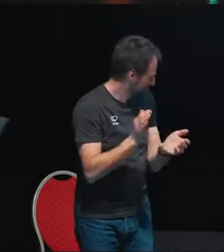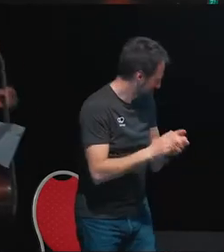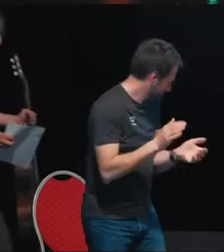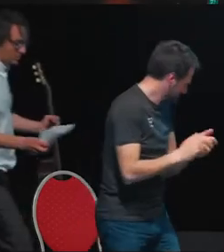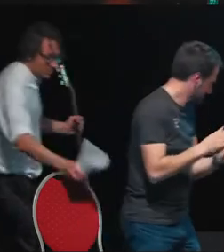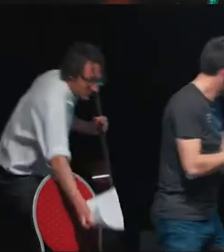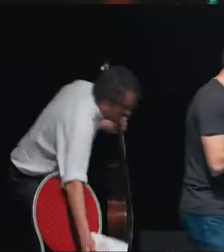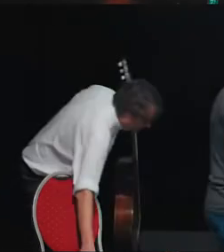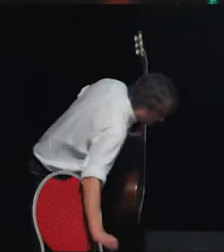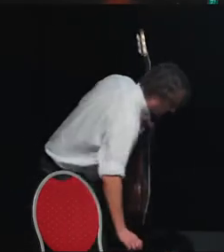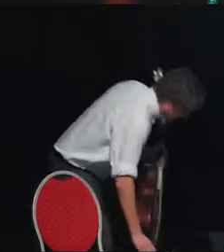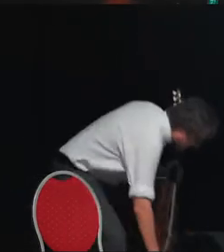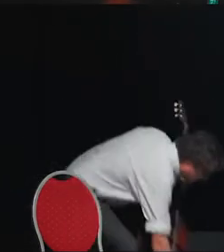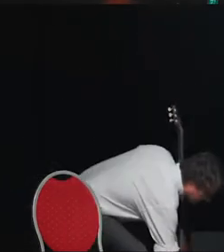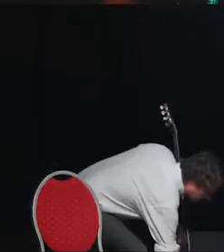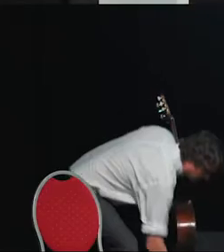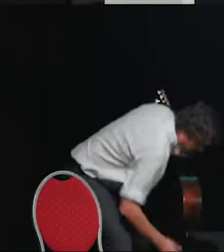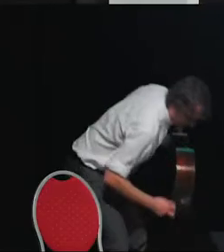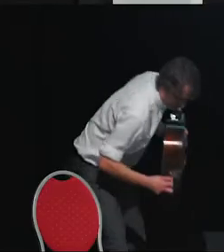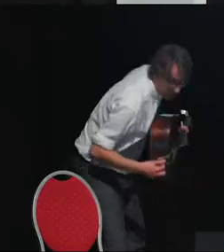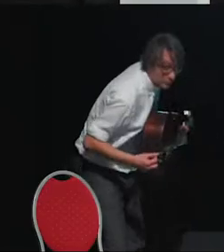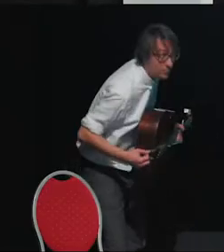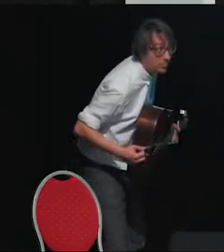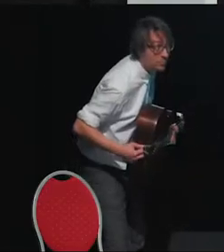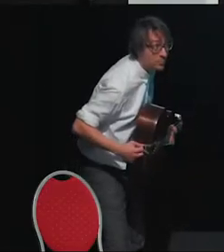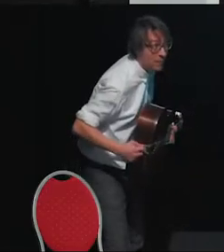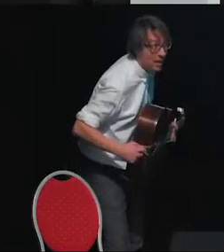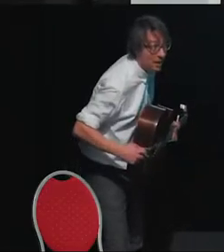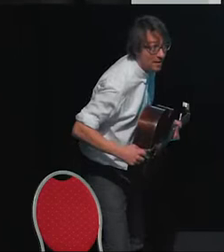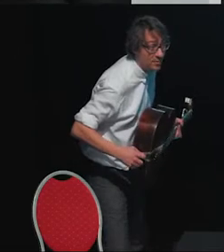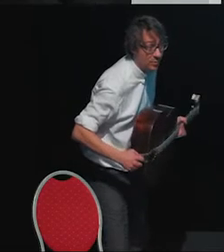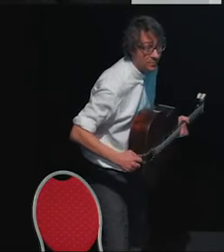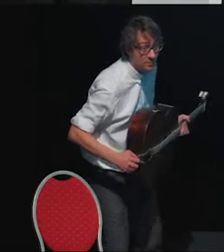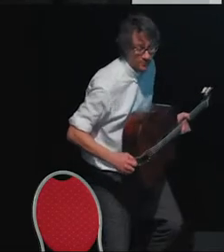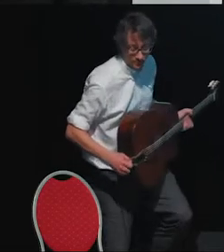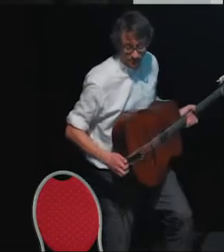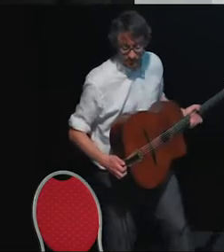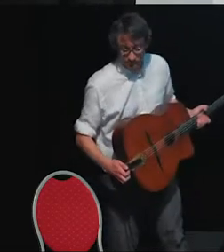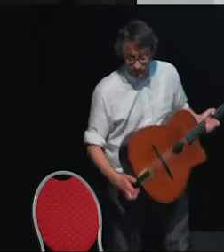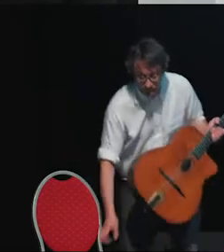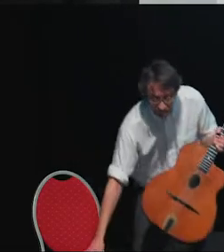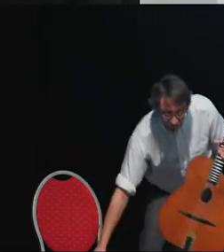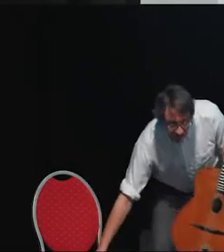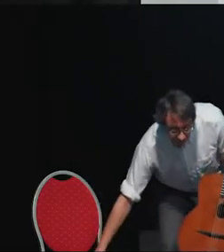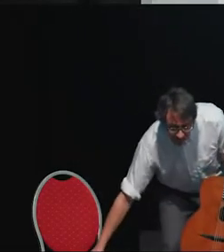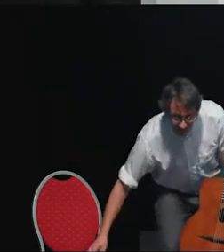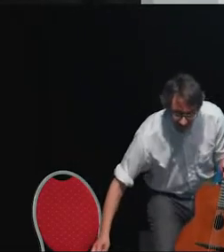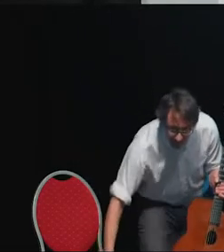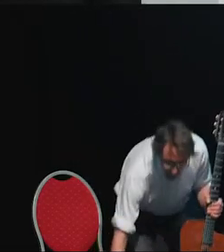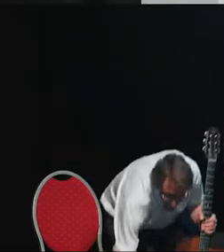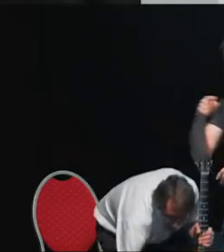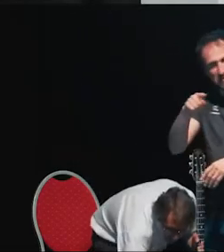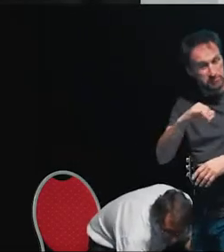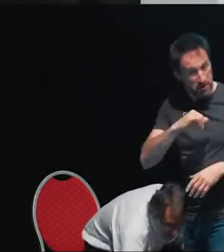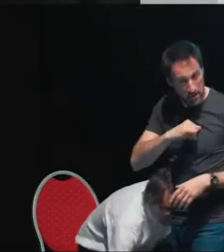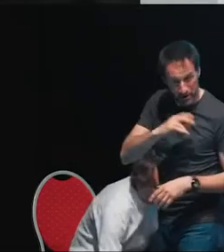okay one last thing and I have some resources here just if you are curious I'll also post